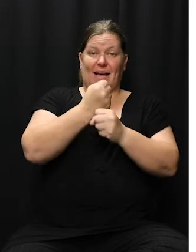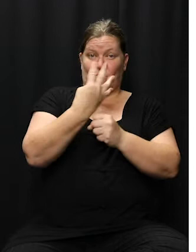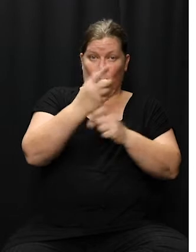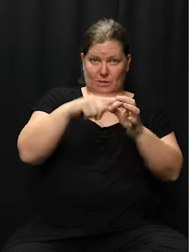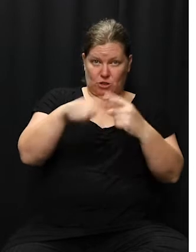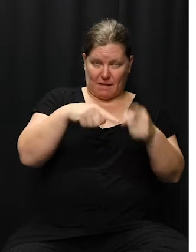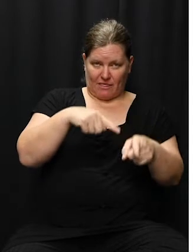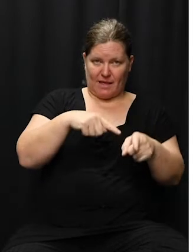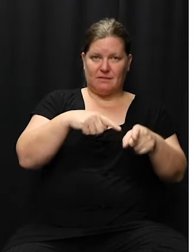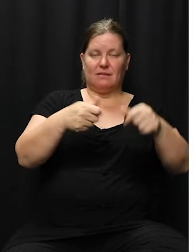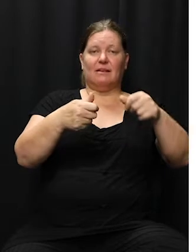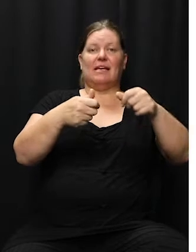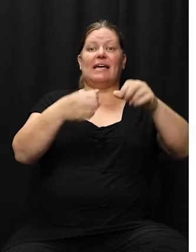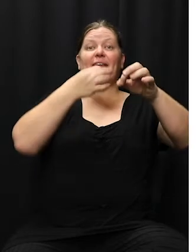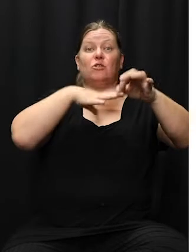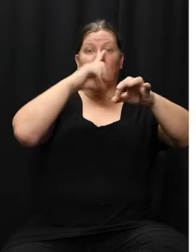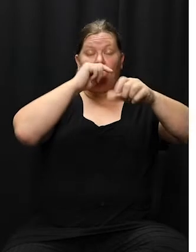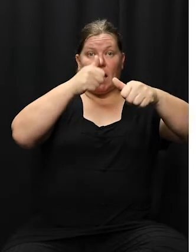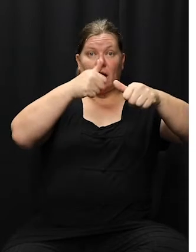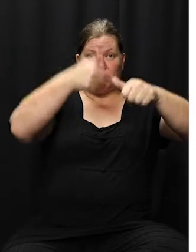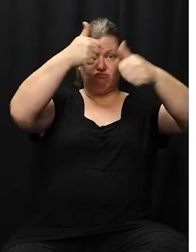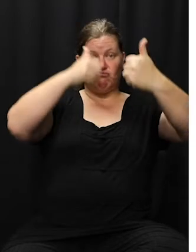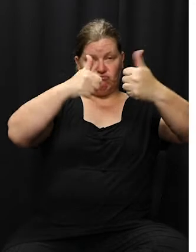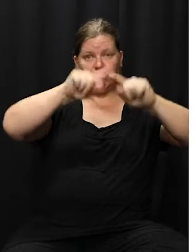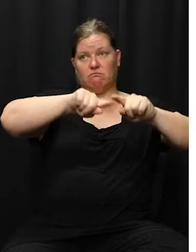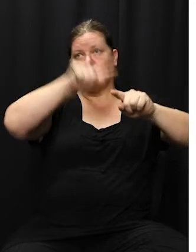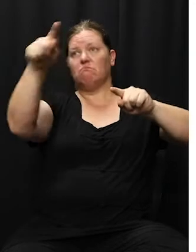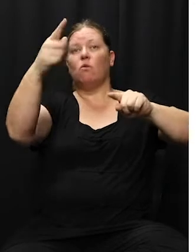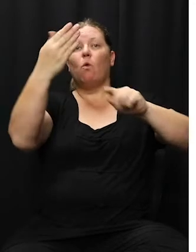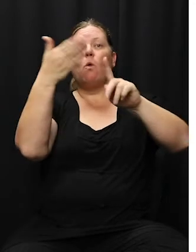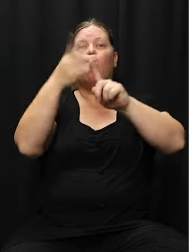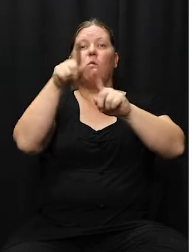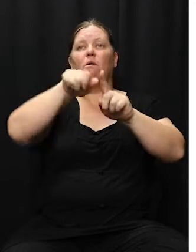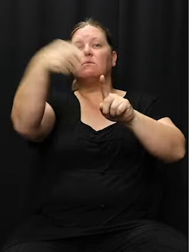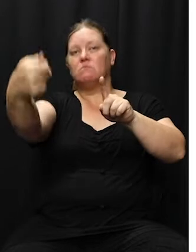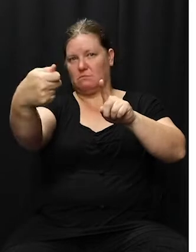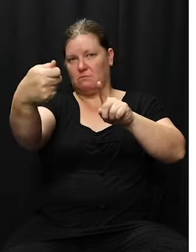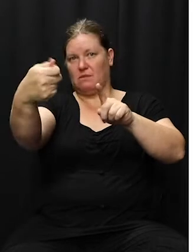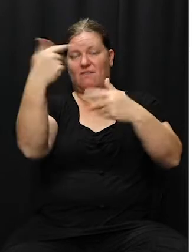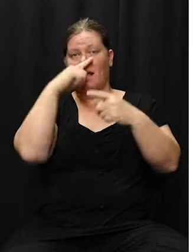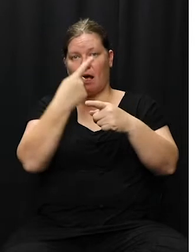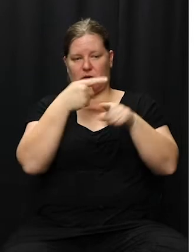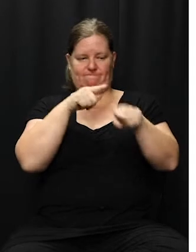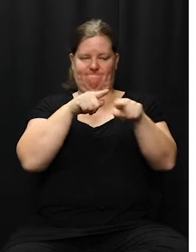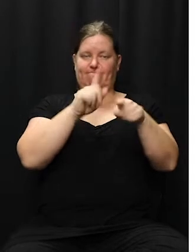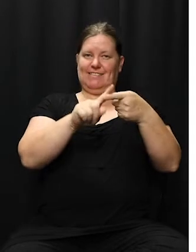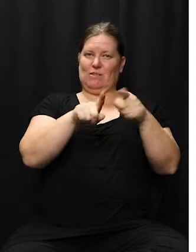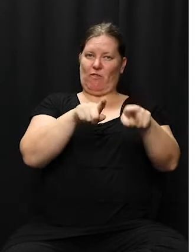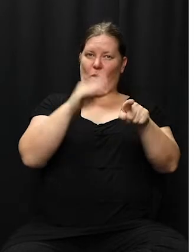manipulation. So here's what they can do. That's great. If they can, then you go to the next part. If they can't, then that's still the goal.